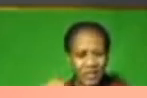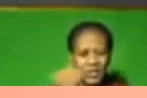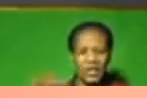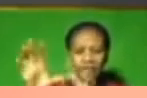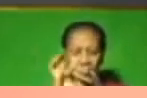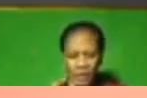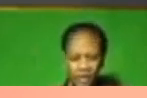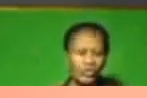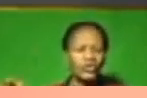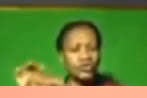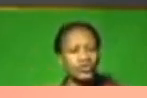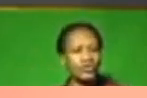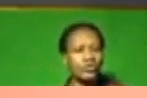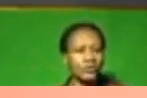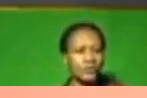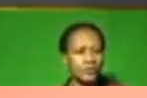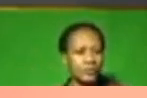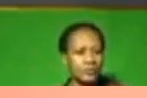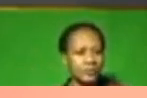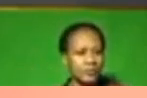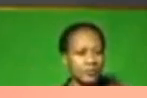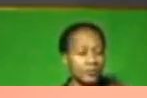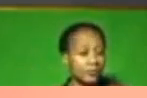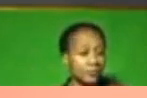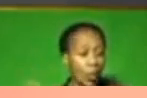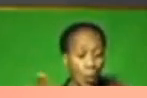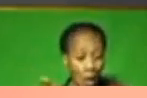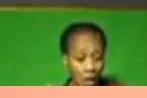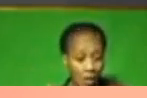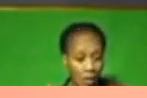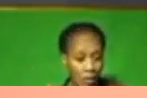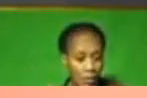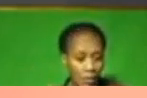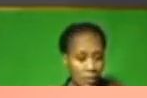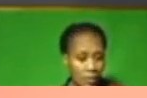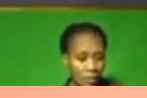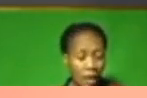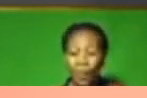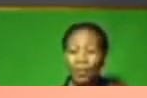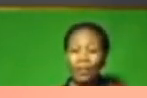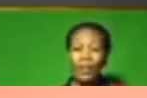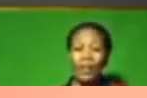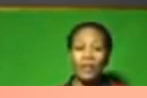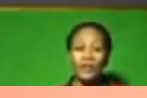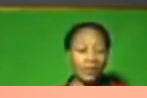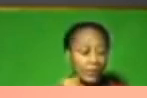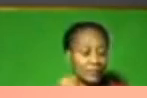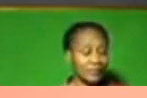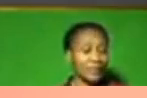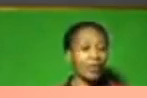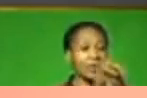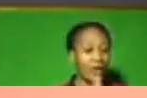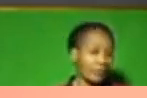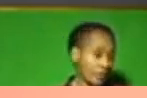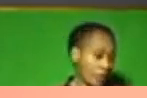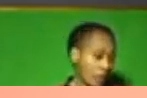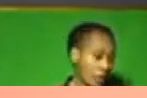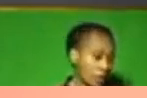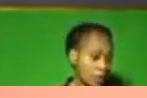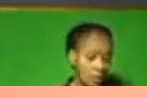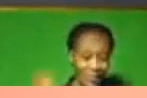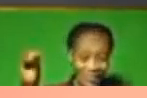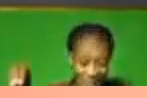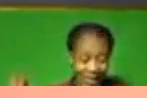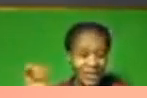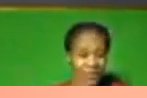relations and cooperation work, leading the country's representation in